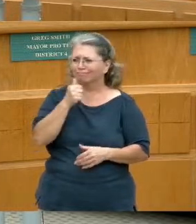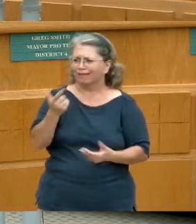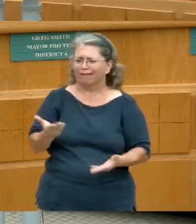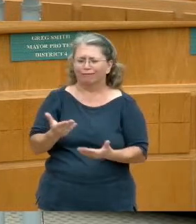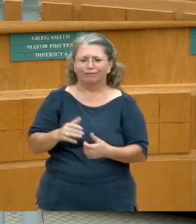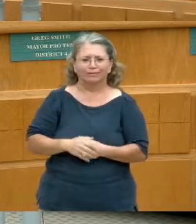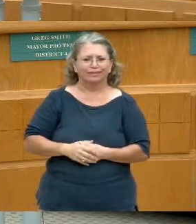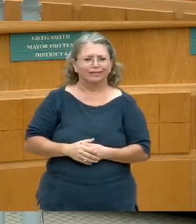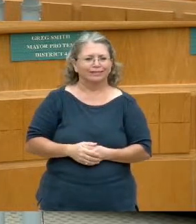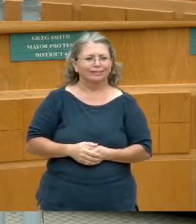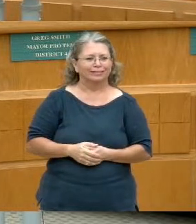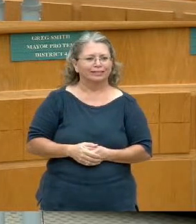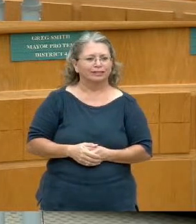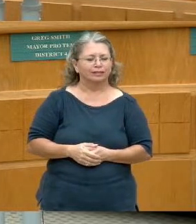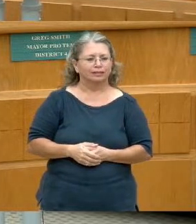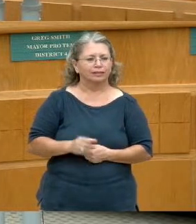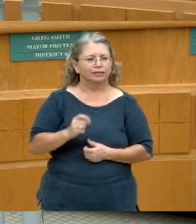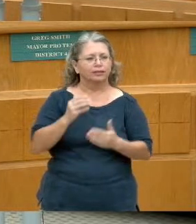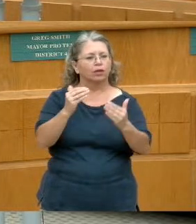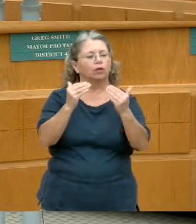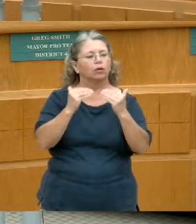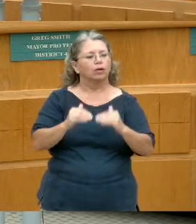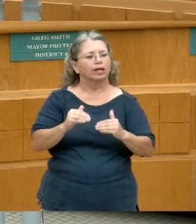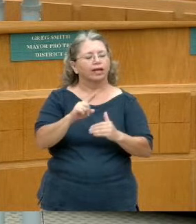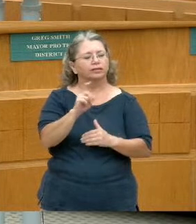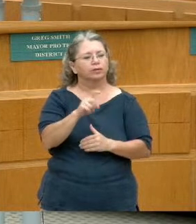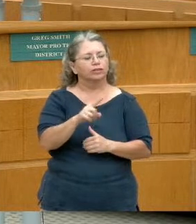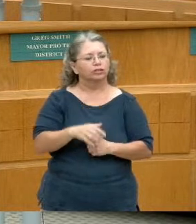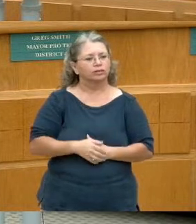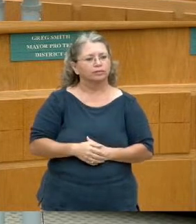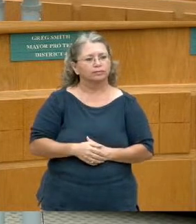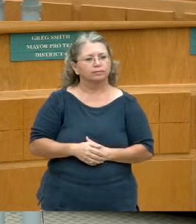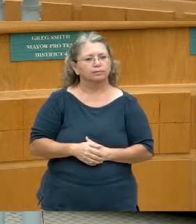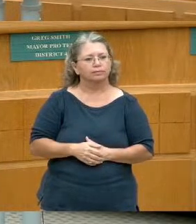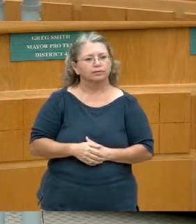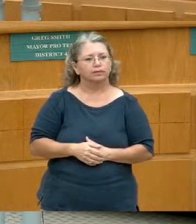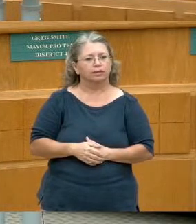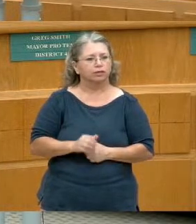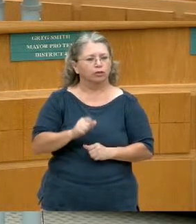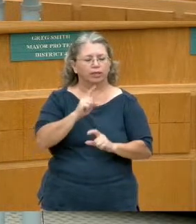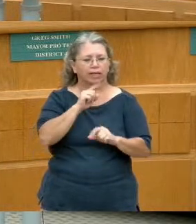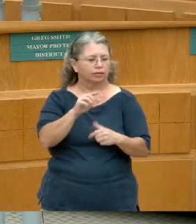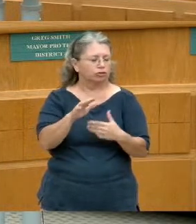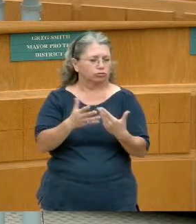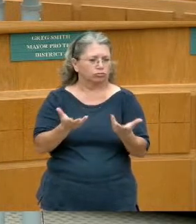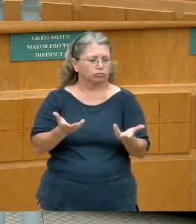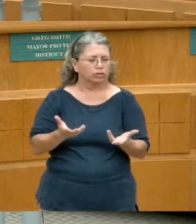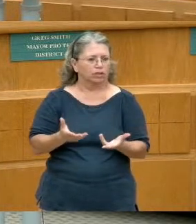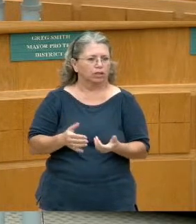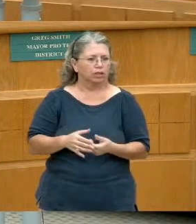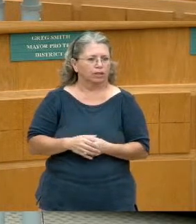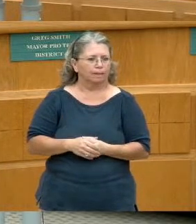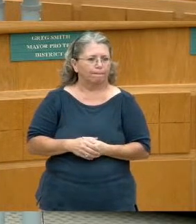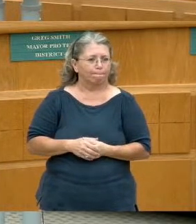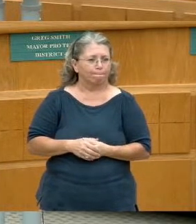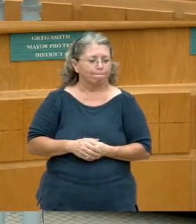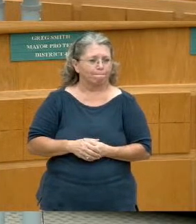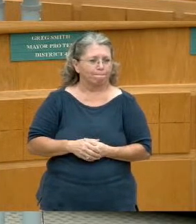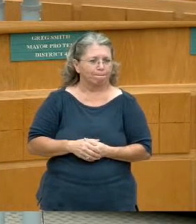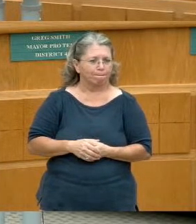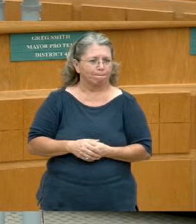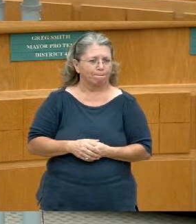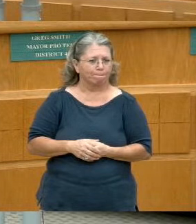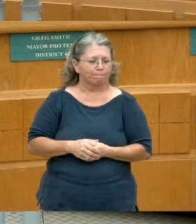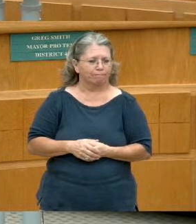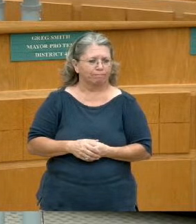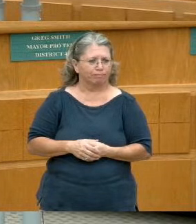All right, so here's the next question. Feel free to answer this however you want to. Is it likely there is a seasonal